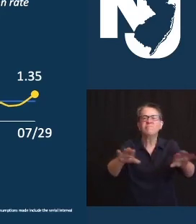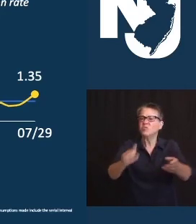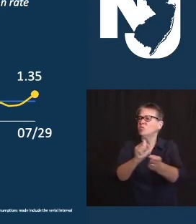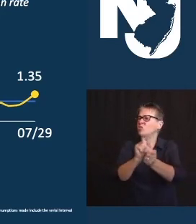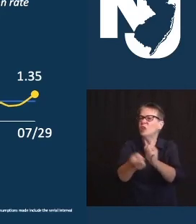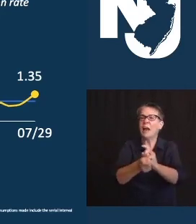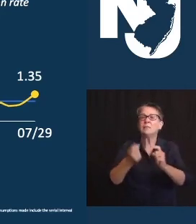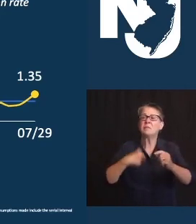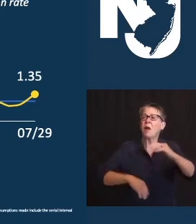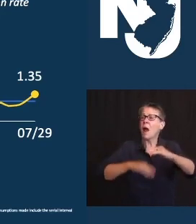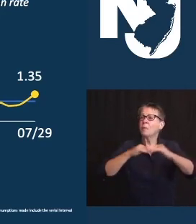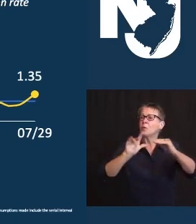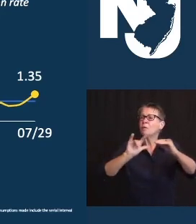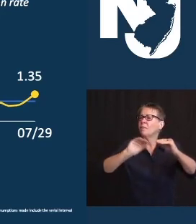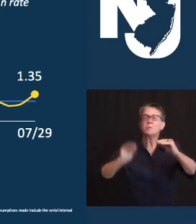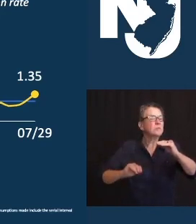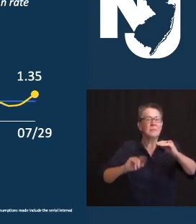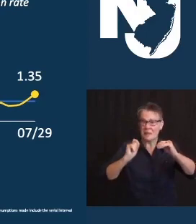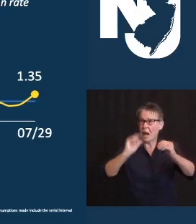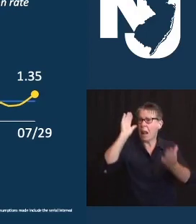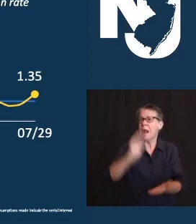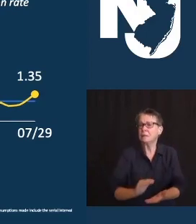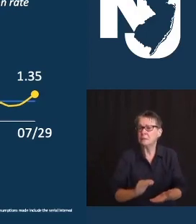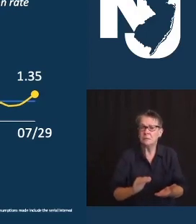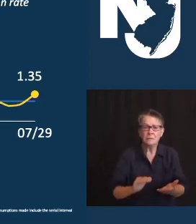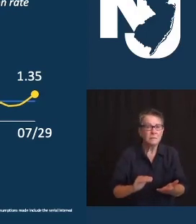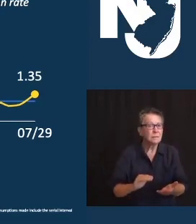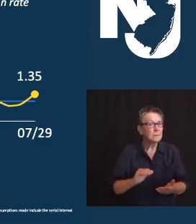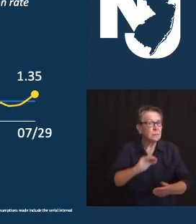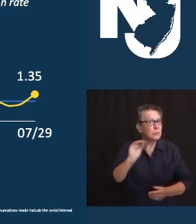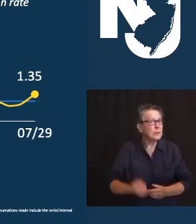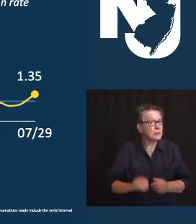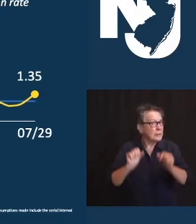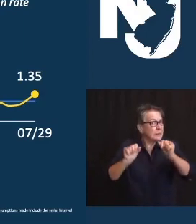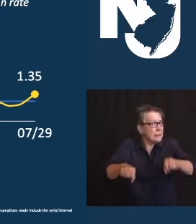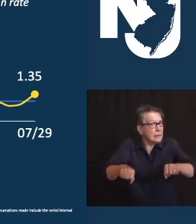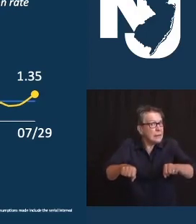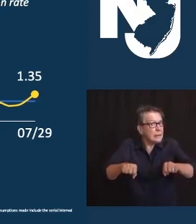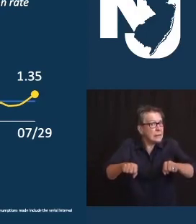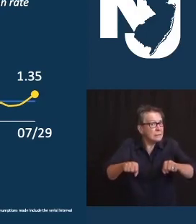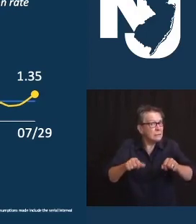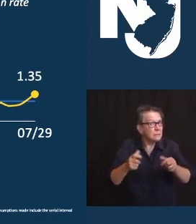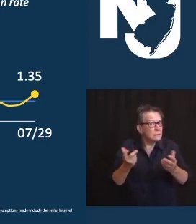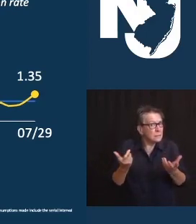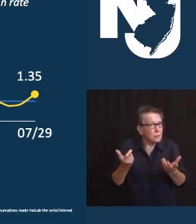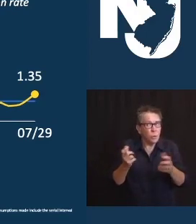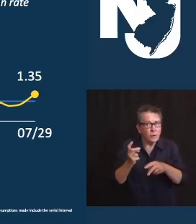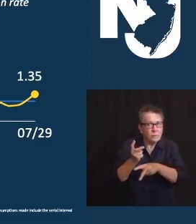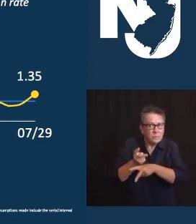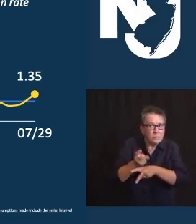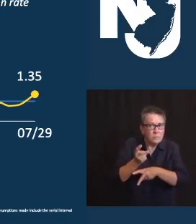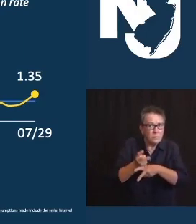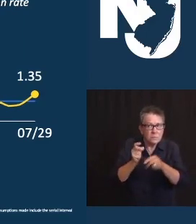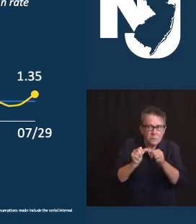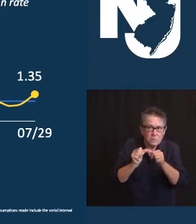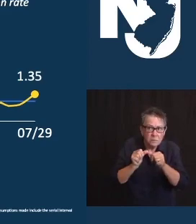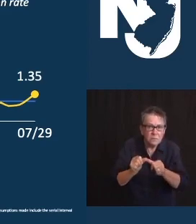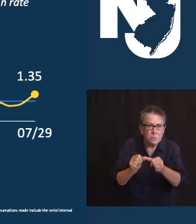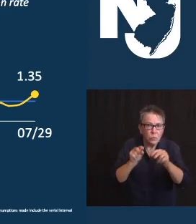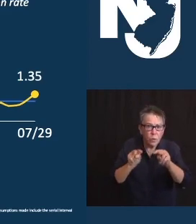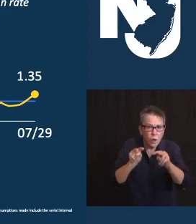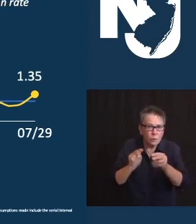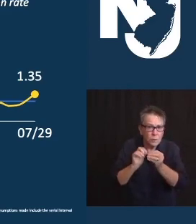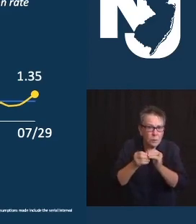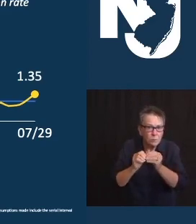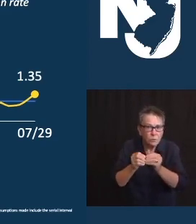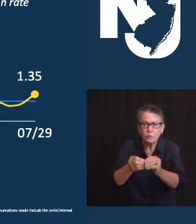devil-may-care, nonchalant attitudes any longer. Pat's going to have a couple of specific comments on compliance, and he's